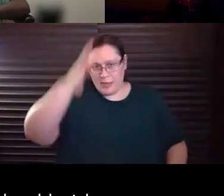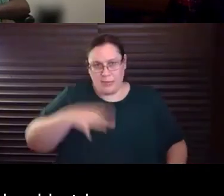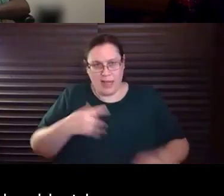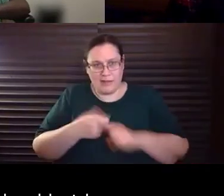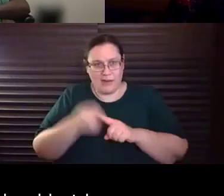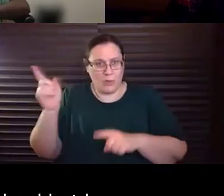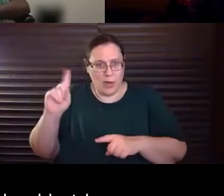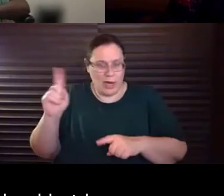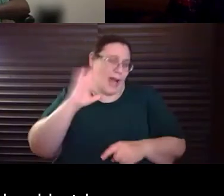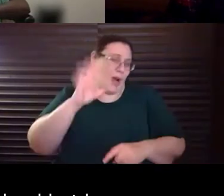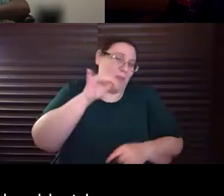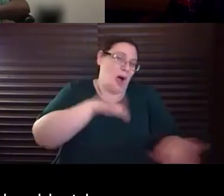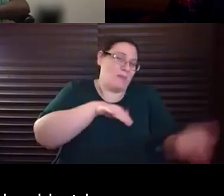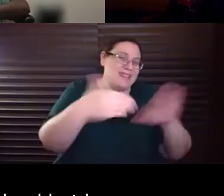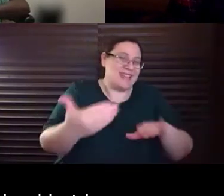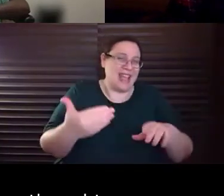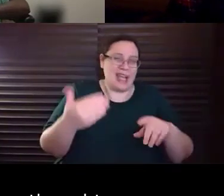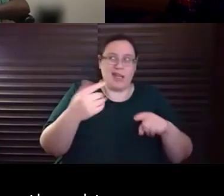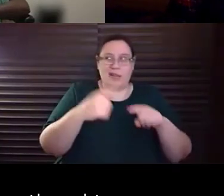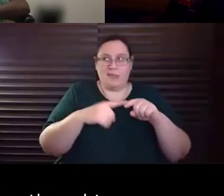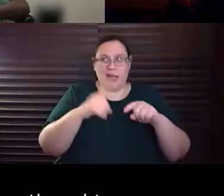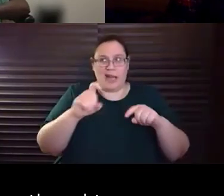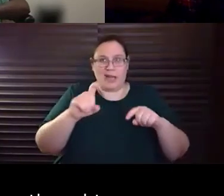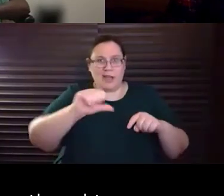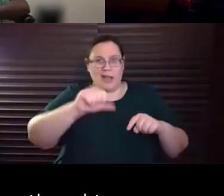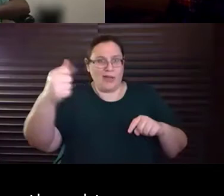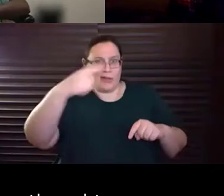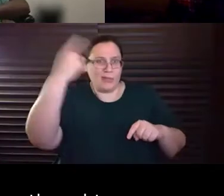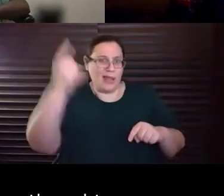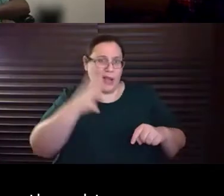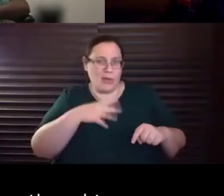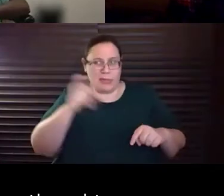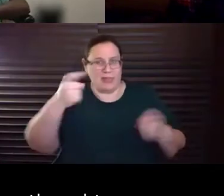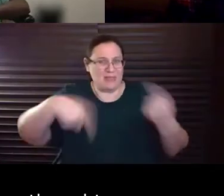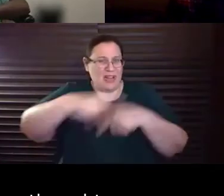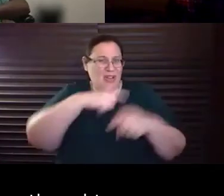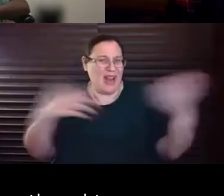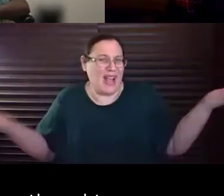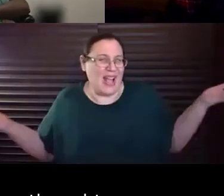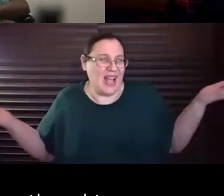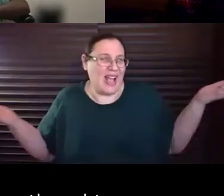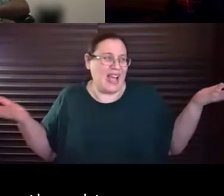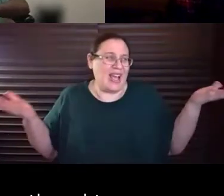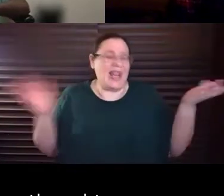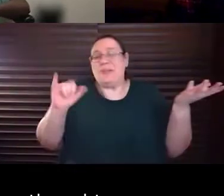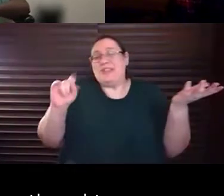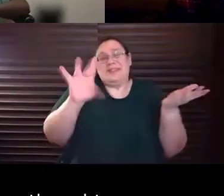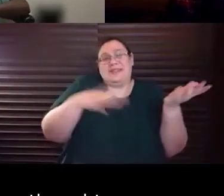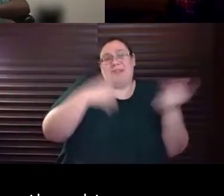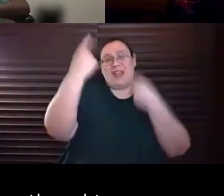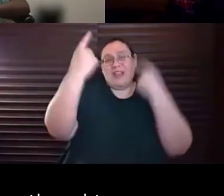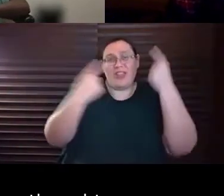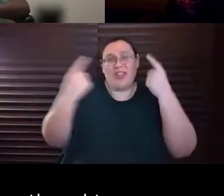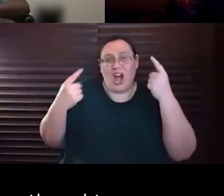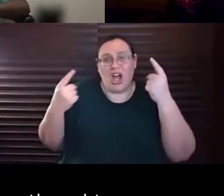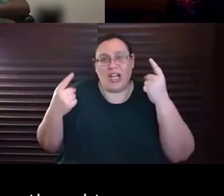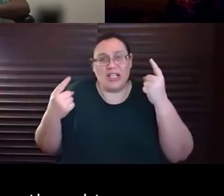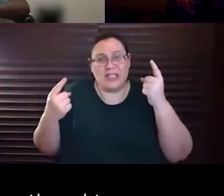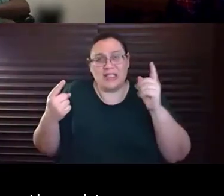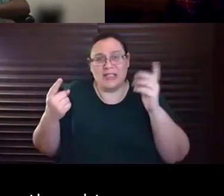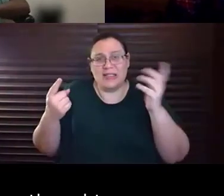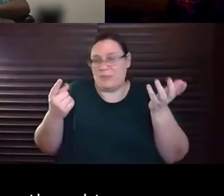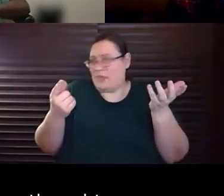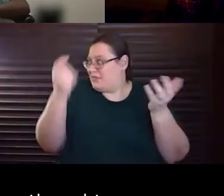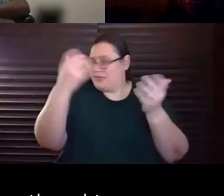but there gotta be some other Black ladies there. Yeah. And so, I mean, this is just my thought. No, I think did anybody